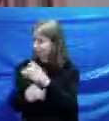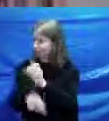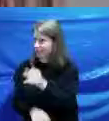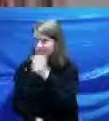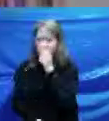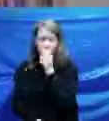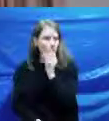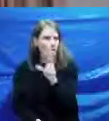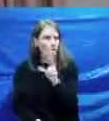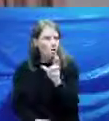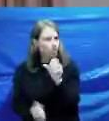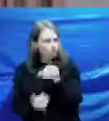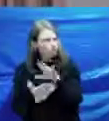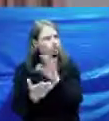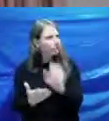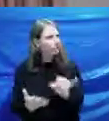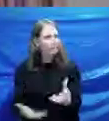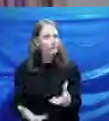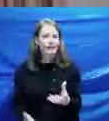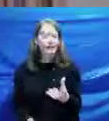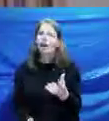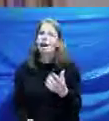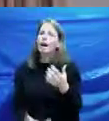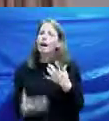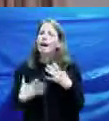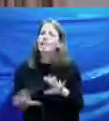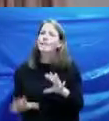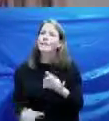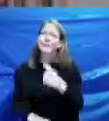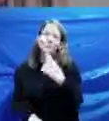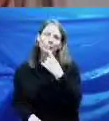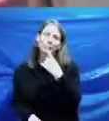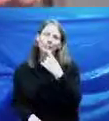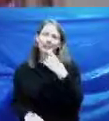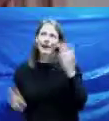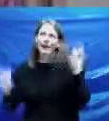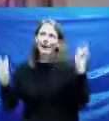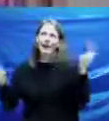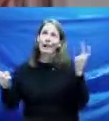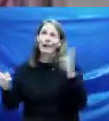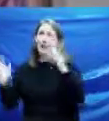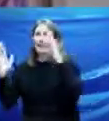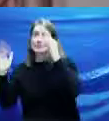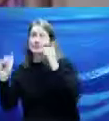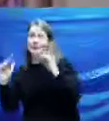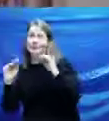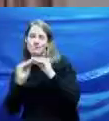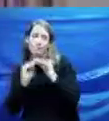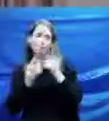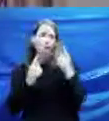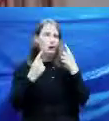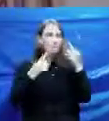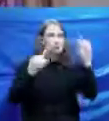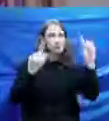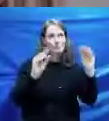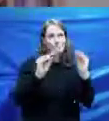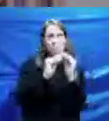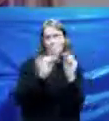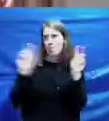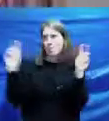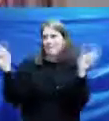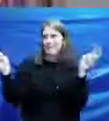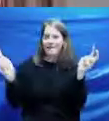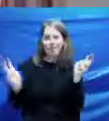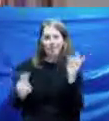kind of corny about this whole expect more, achieve more, but that's what this whole thing is about. I mean, if we can